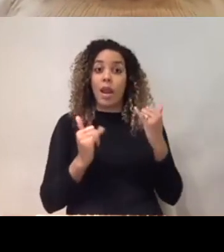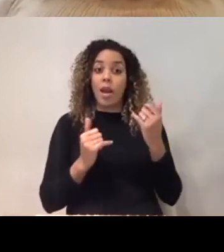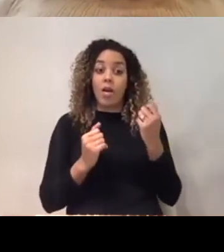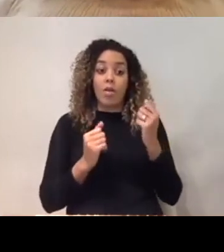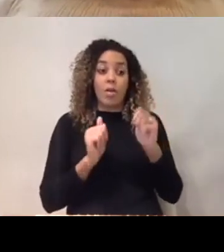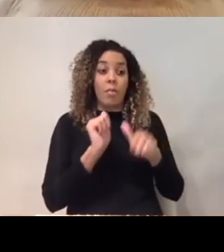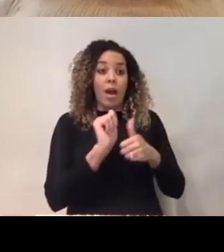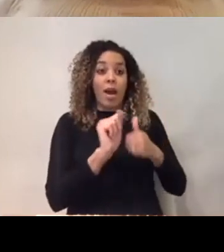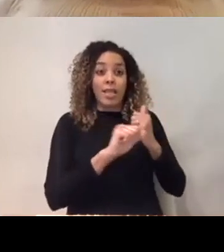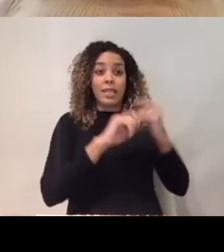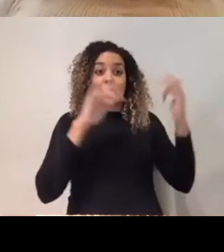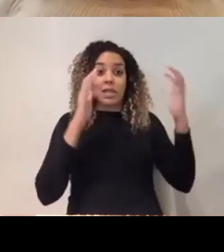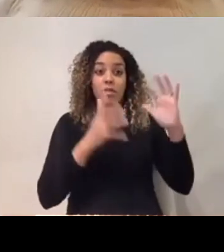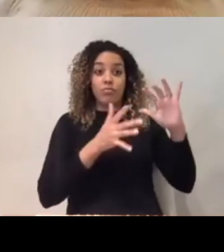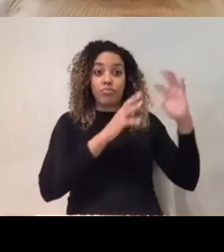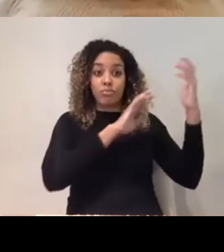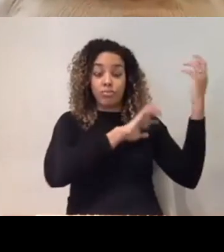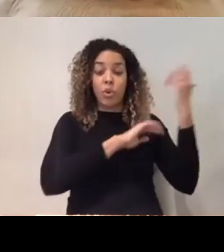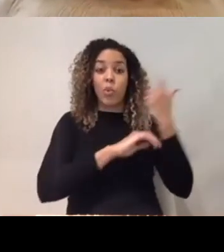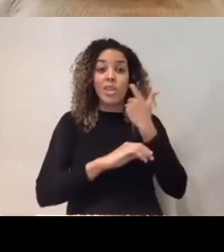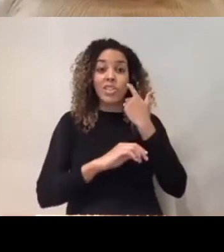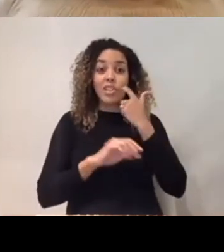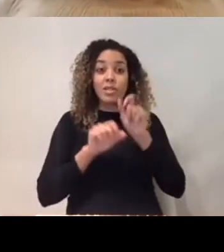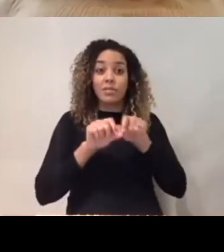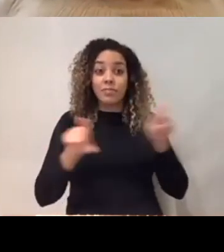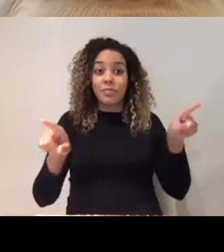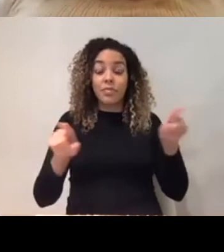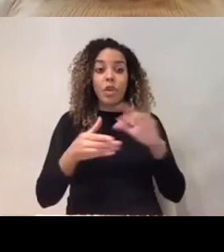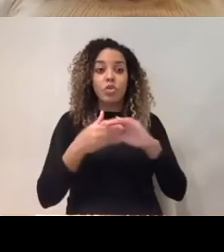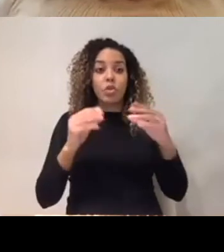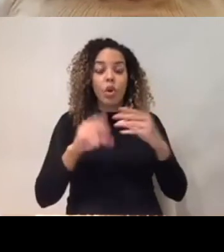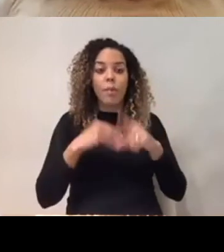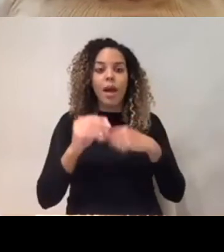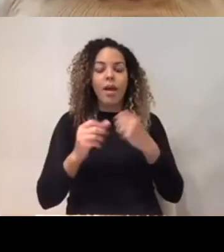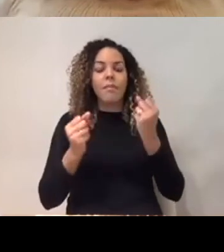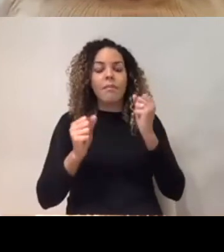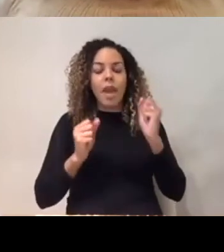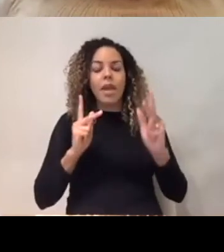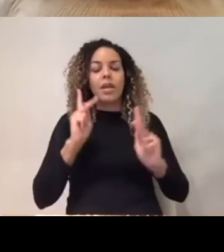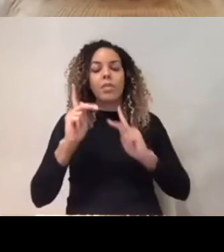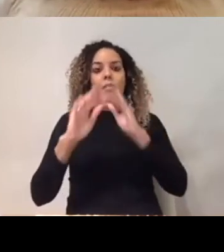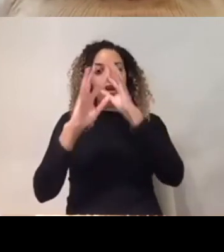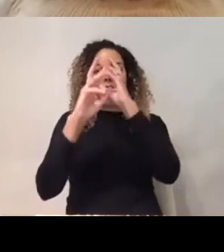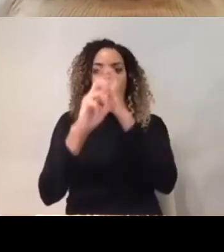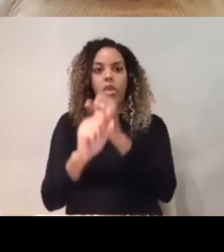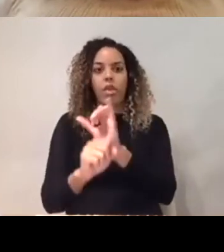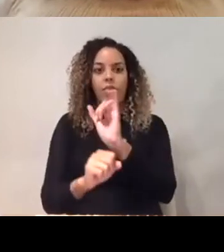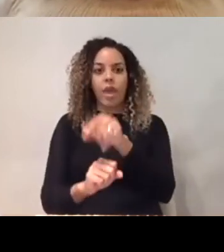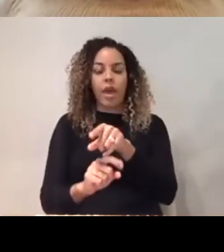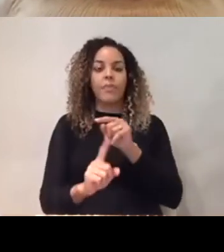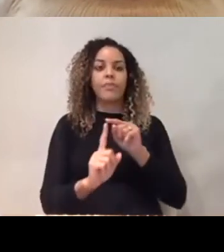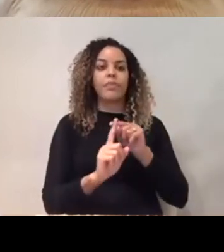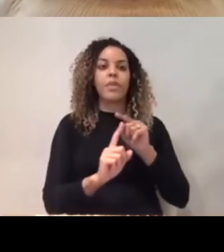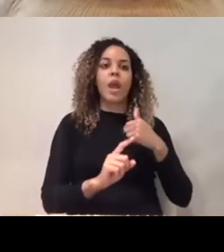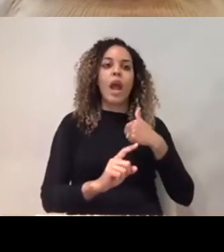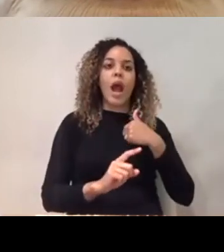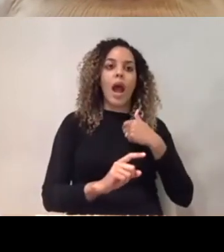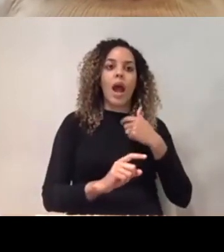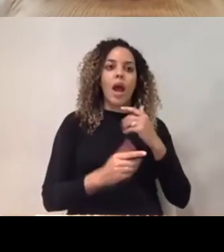that got 100,000 readers. I did an article on people with disabilities working behind the camera. It got 800